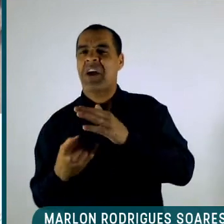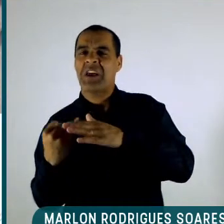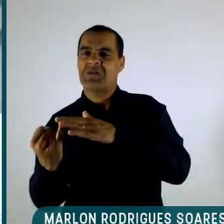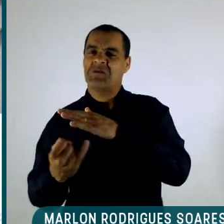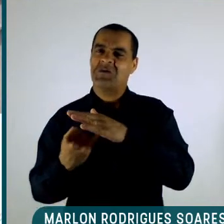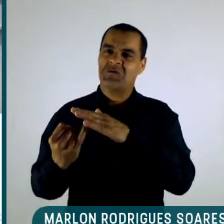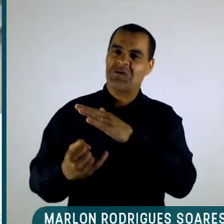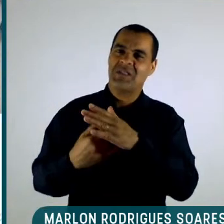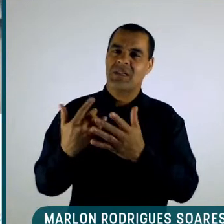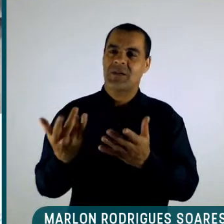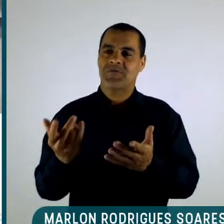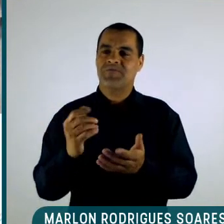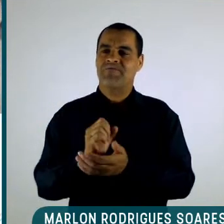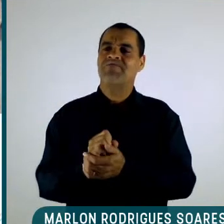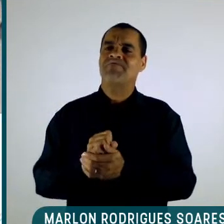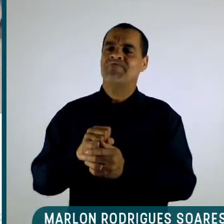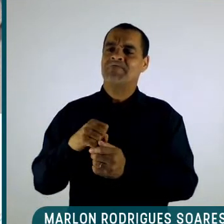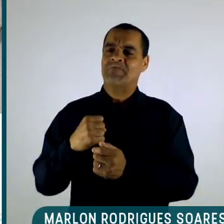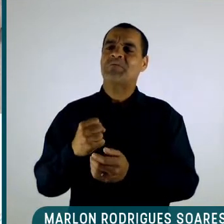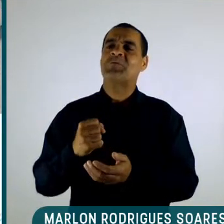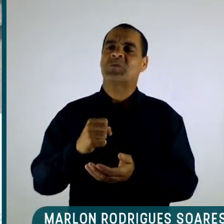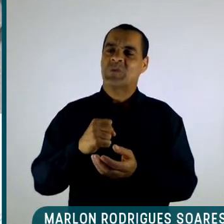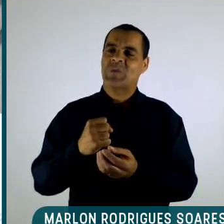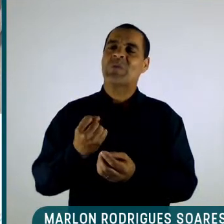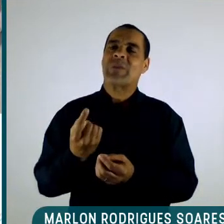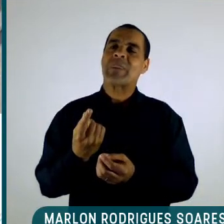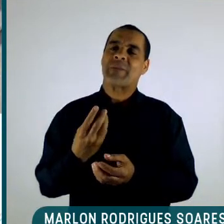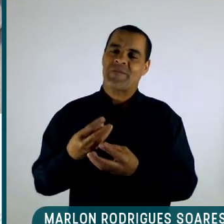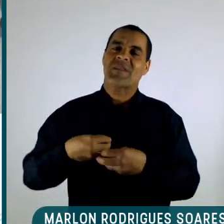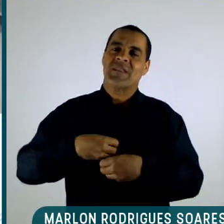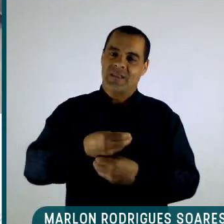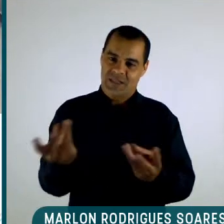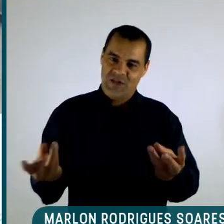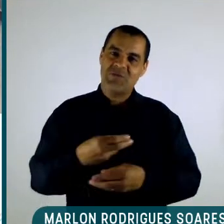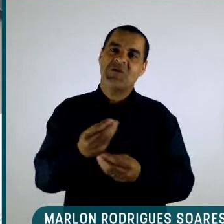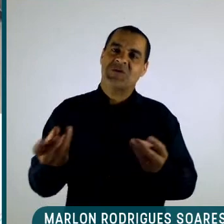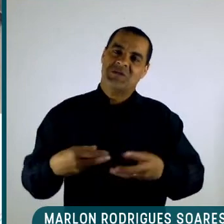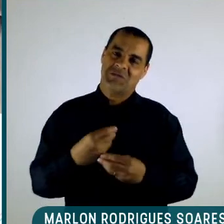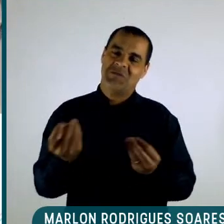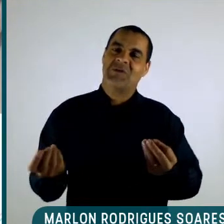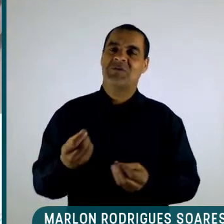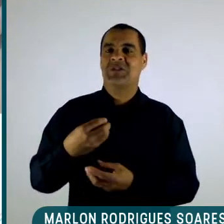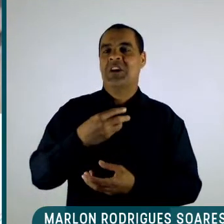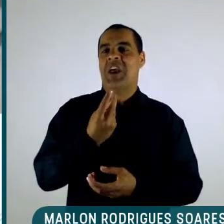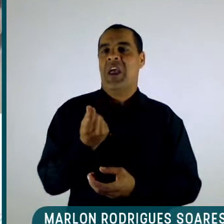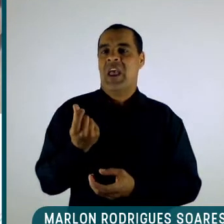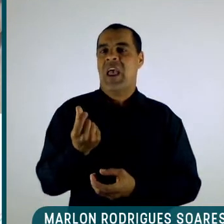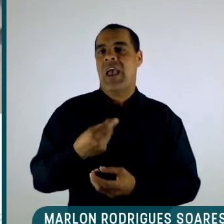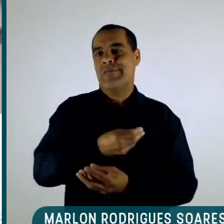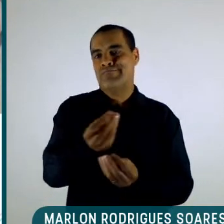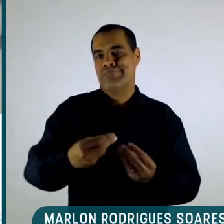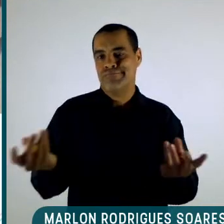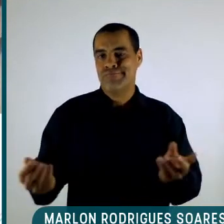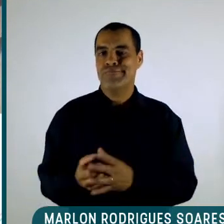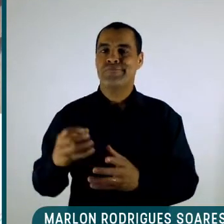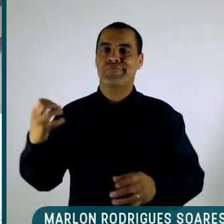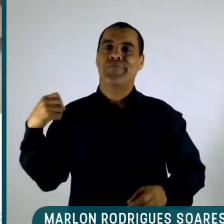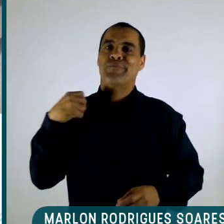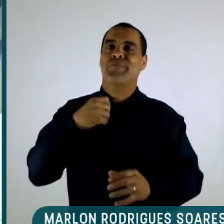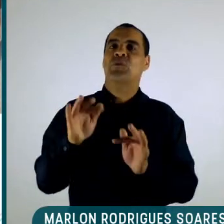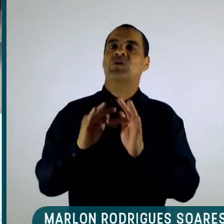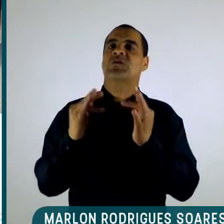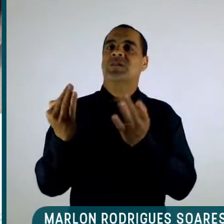we talk about income distribution in Brazil, the largest program of income distribution in Brazil, the